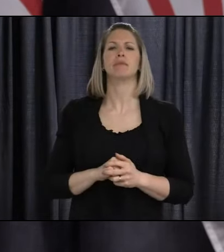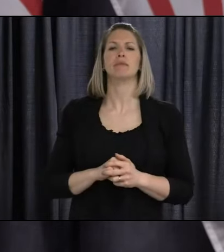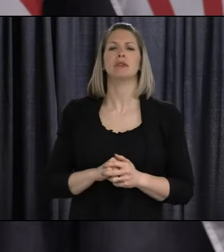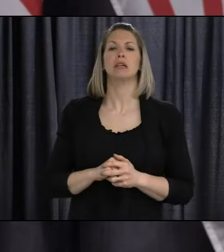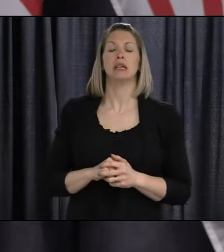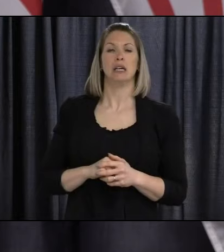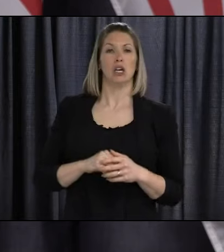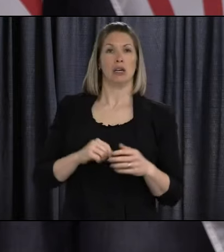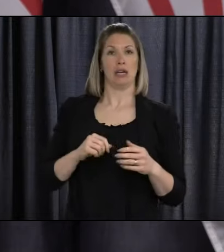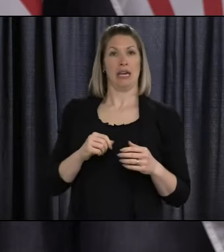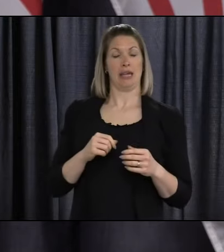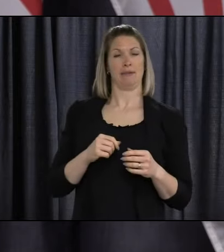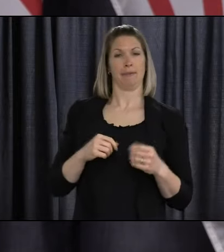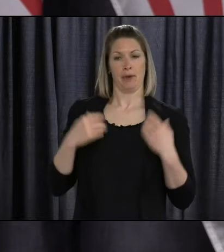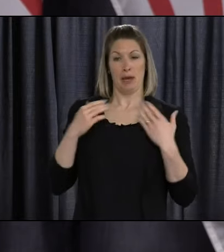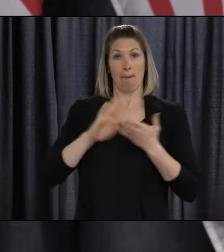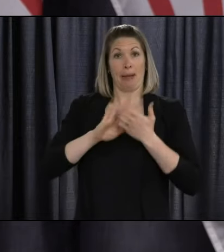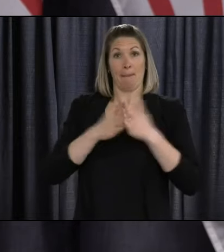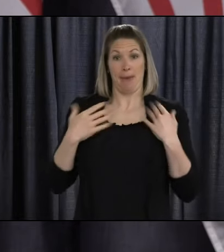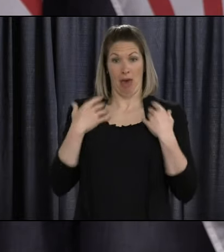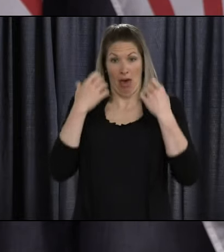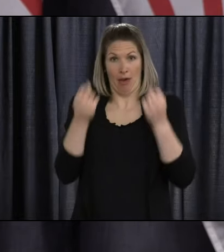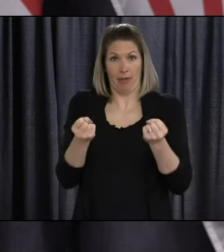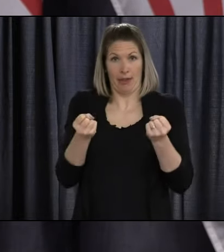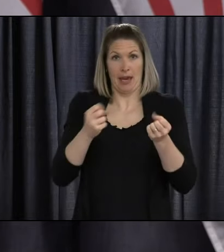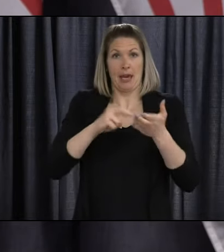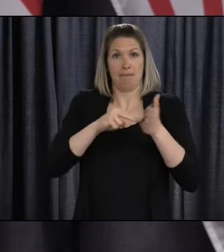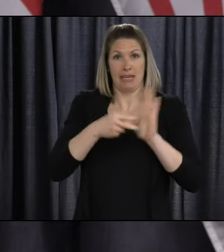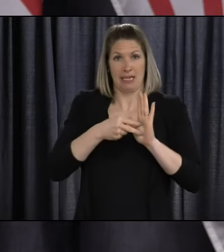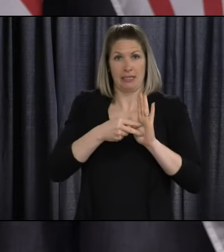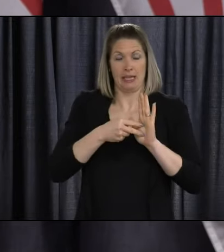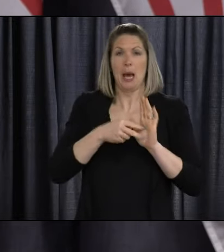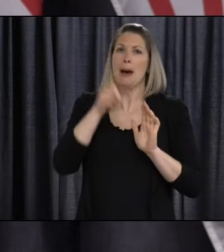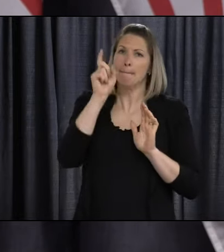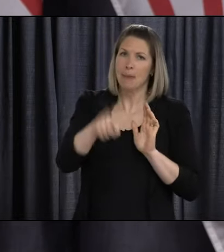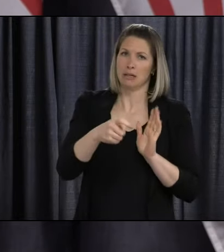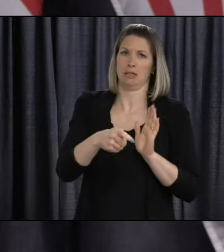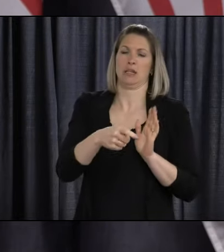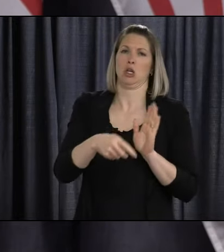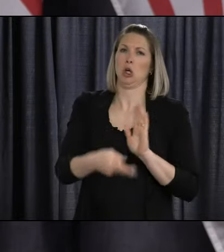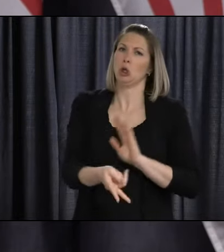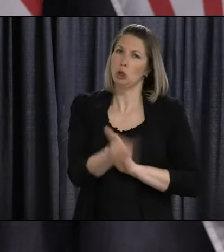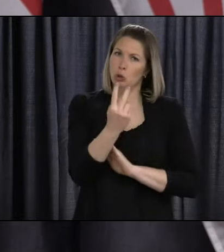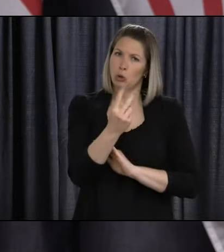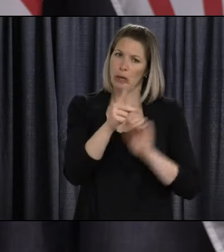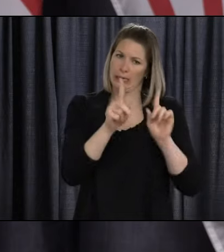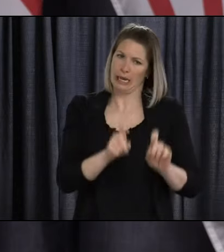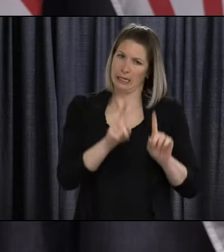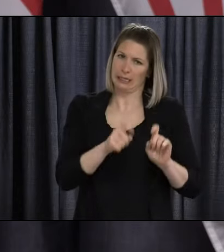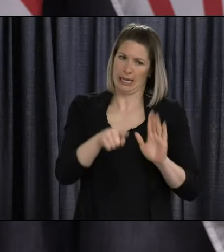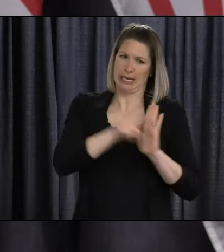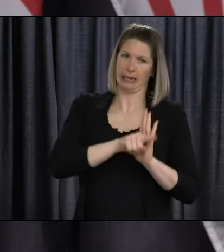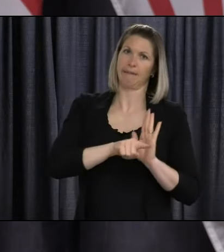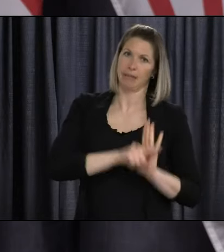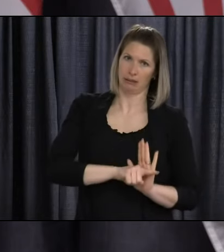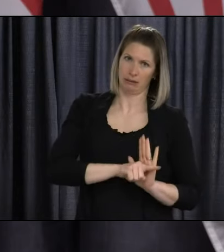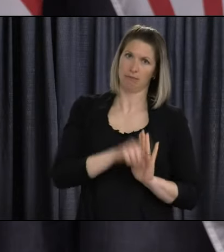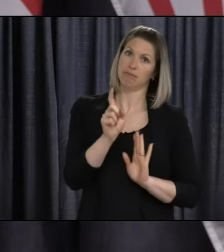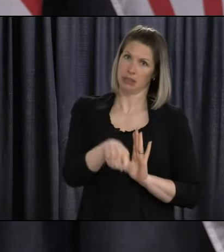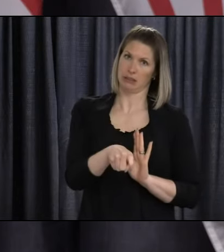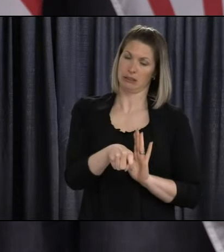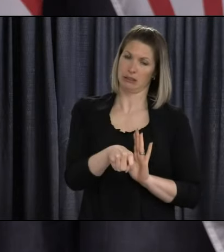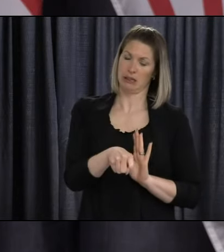whose symptoms have resolved and have 2 negative tests. So I can't comment as to the actual situation of that individual